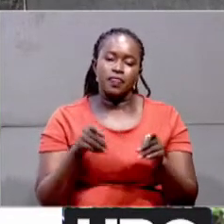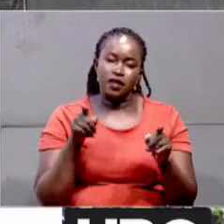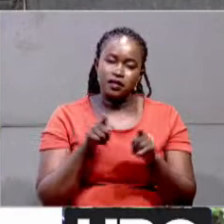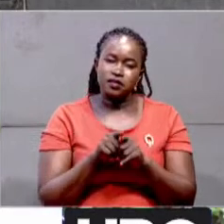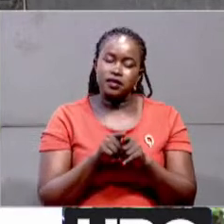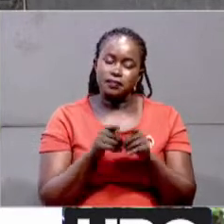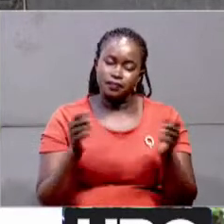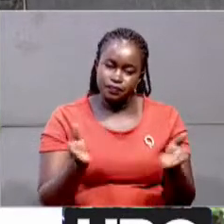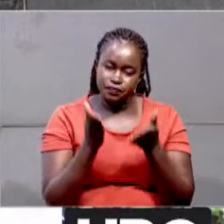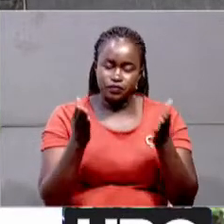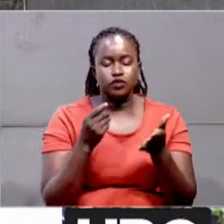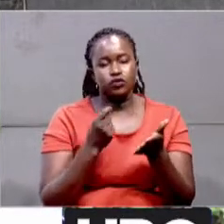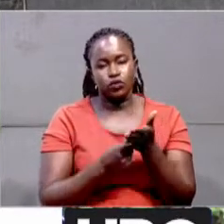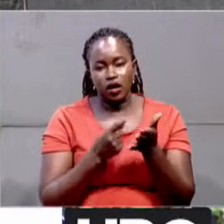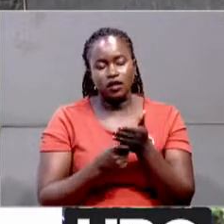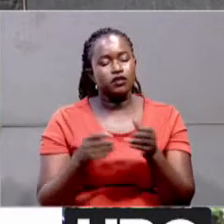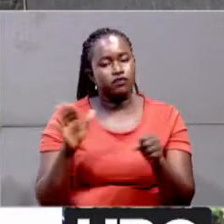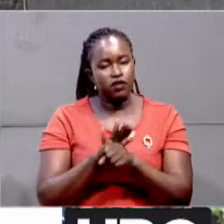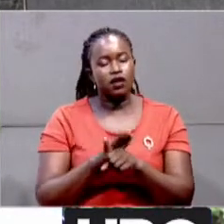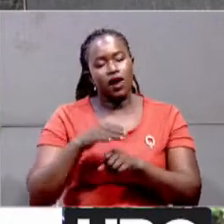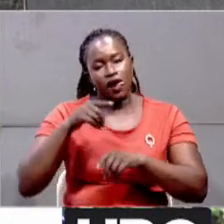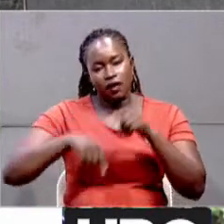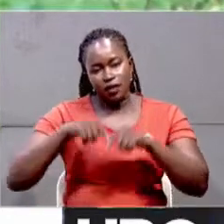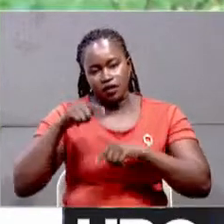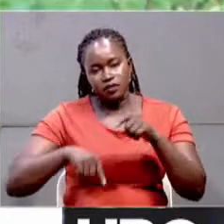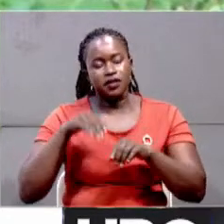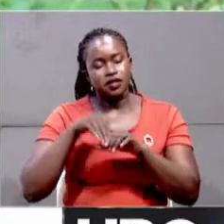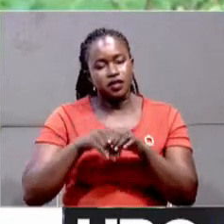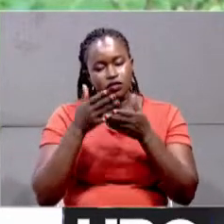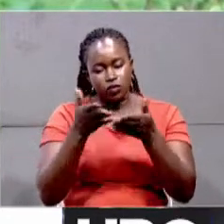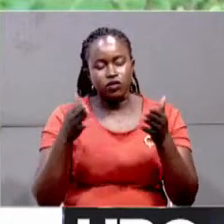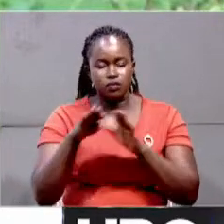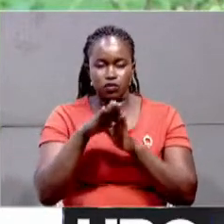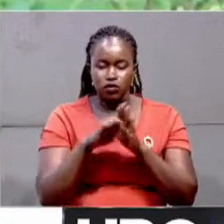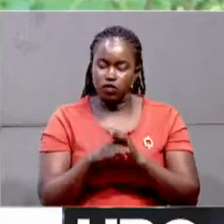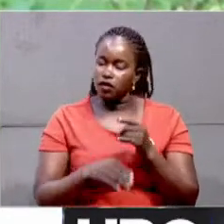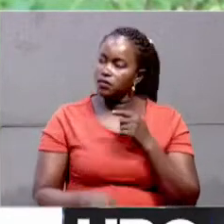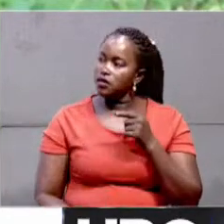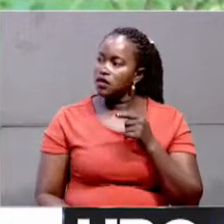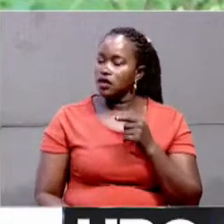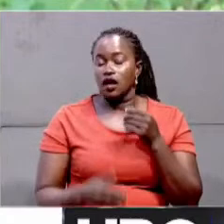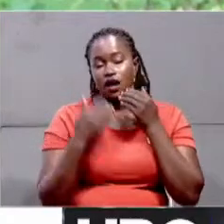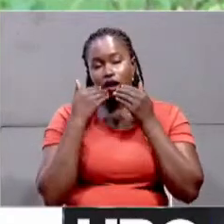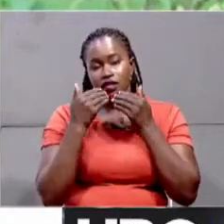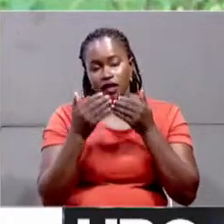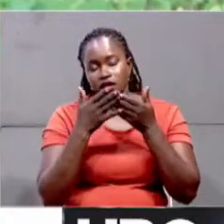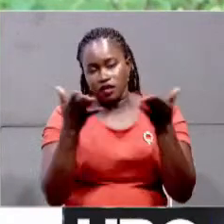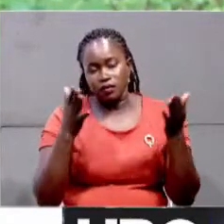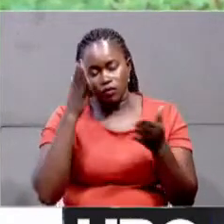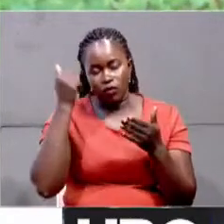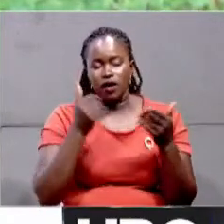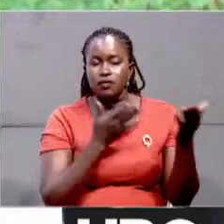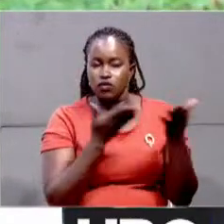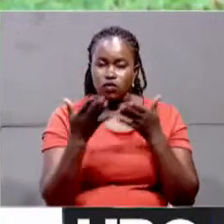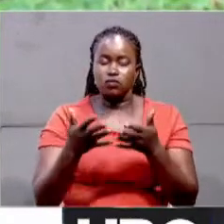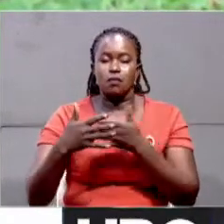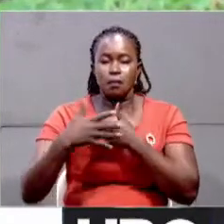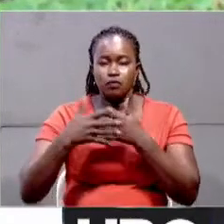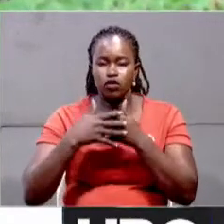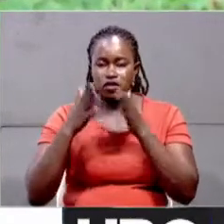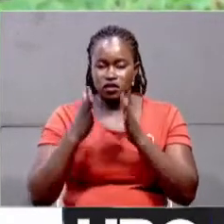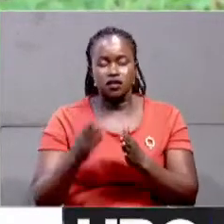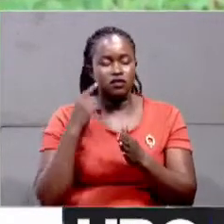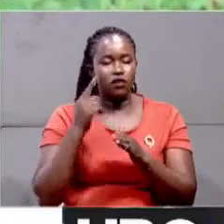to facilitate your participation in existing events. I thank them for bringing us processors of